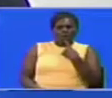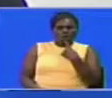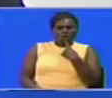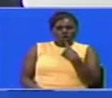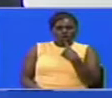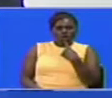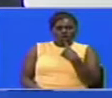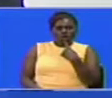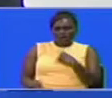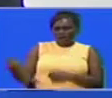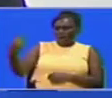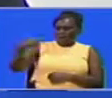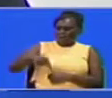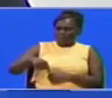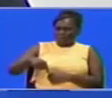have come forward,